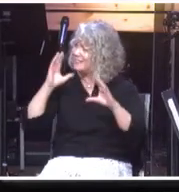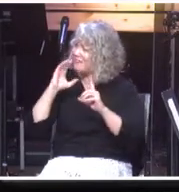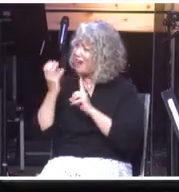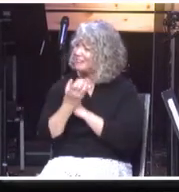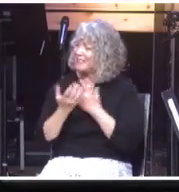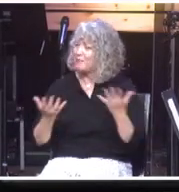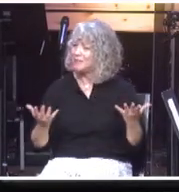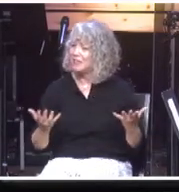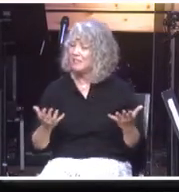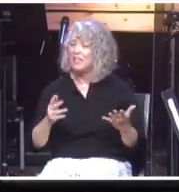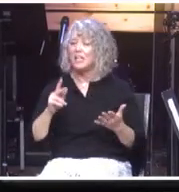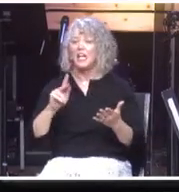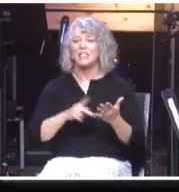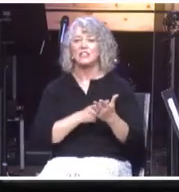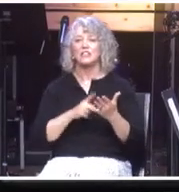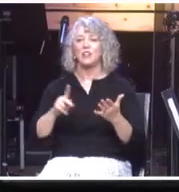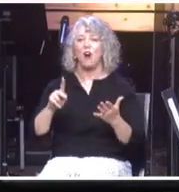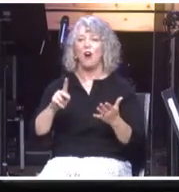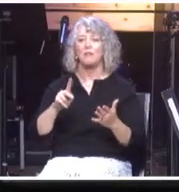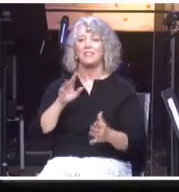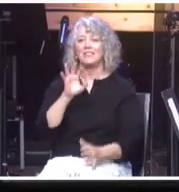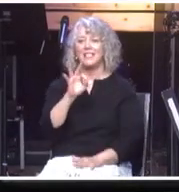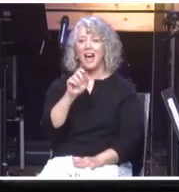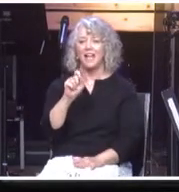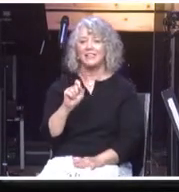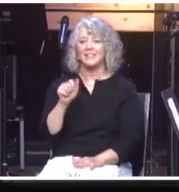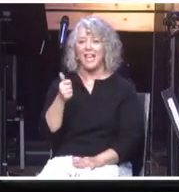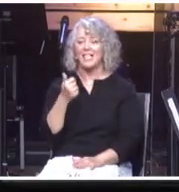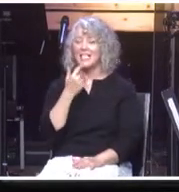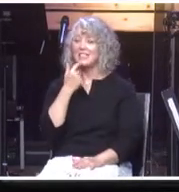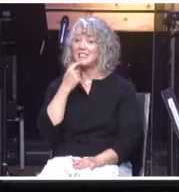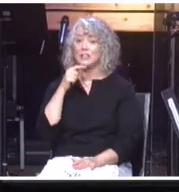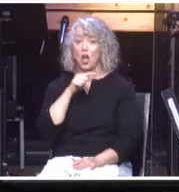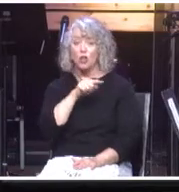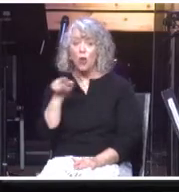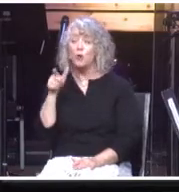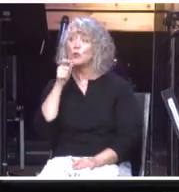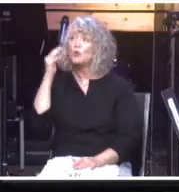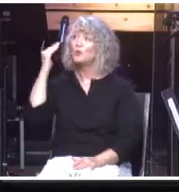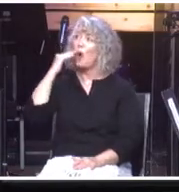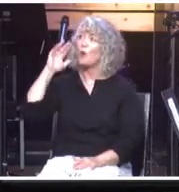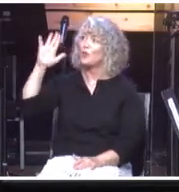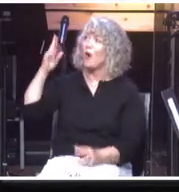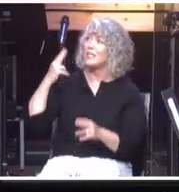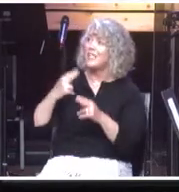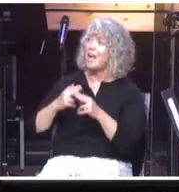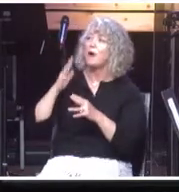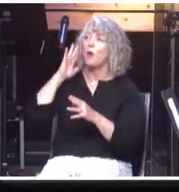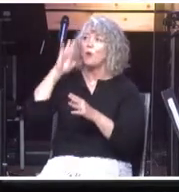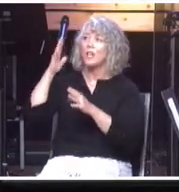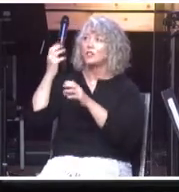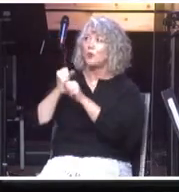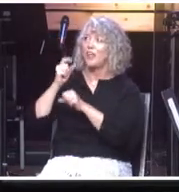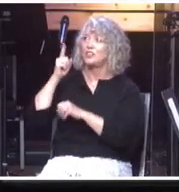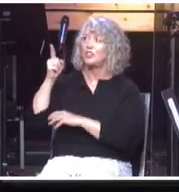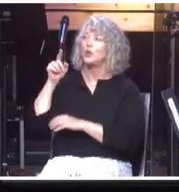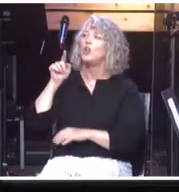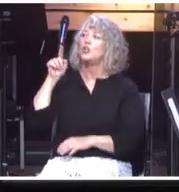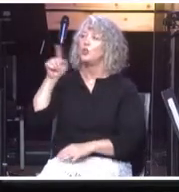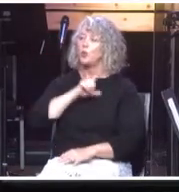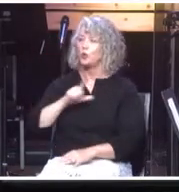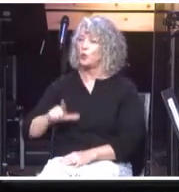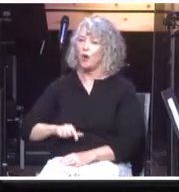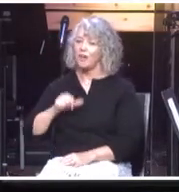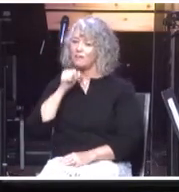In Psalm 9:10, we find this. We say, "And those who know your name will put their trust in you, for you, O Lord, have not